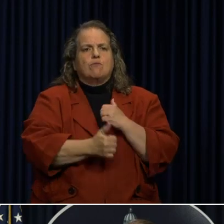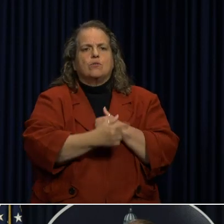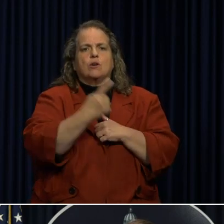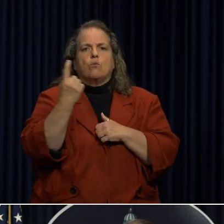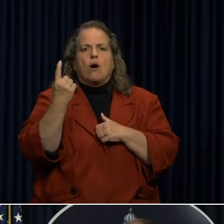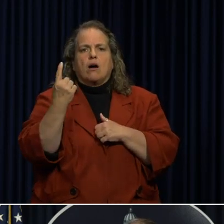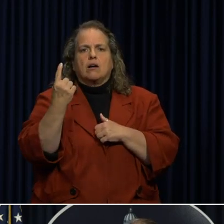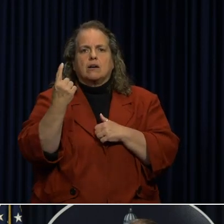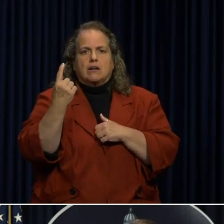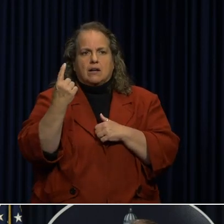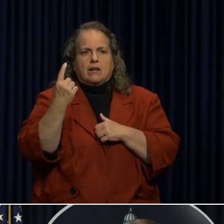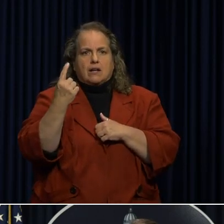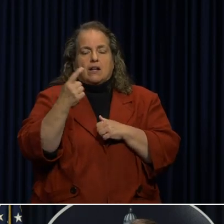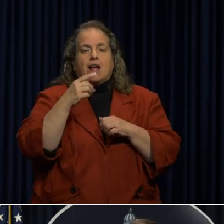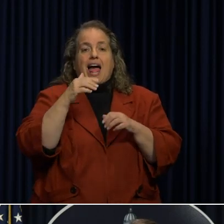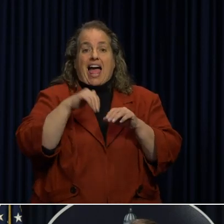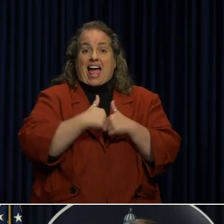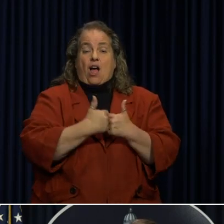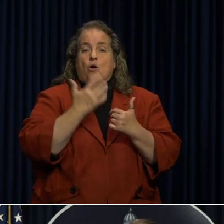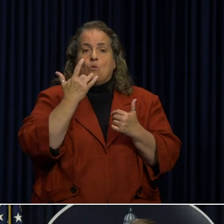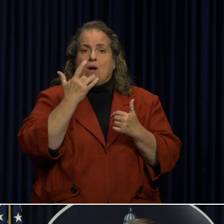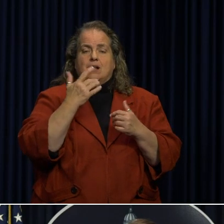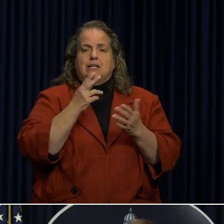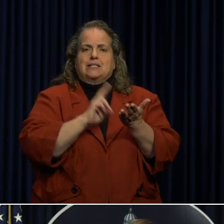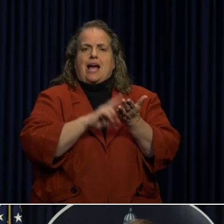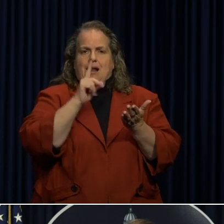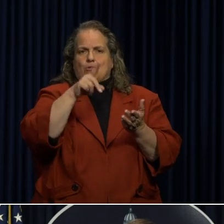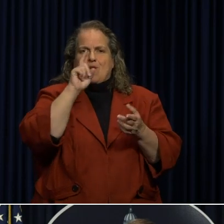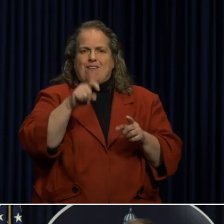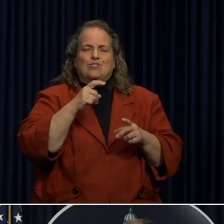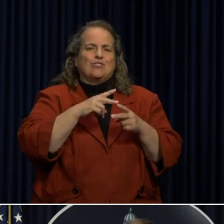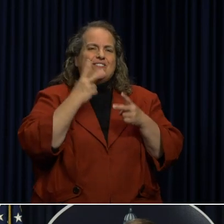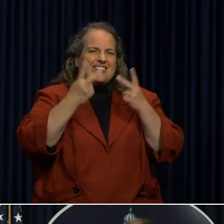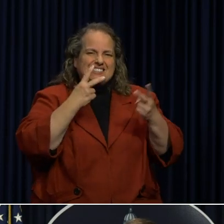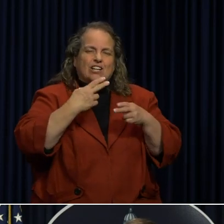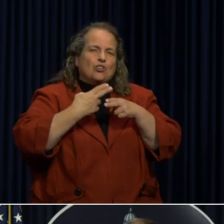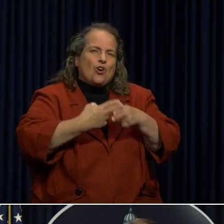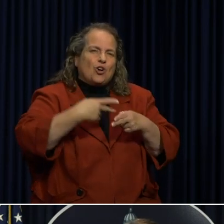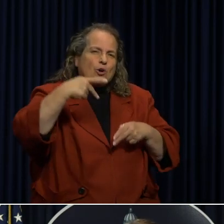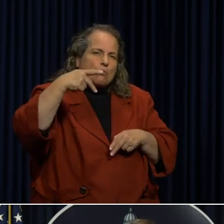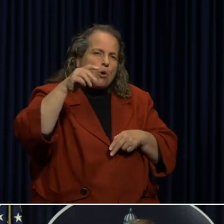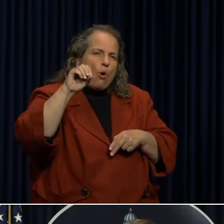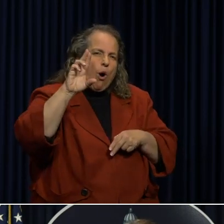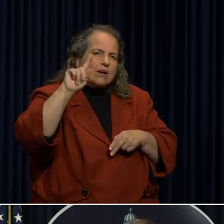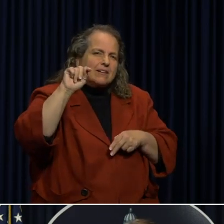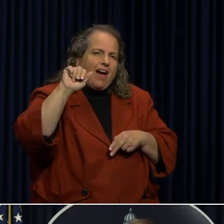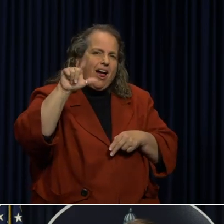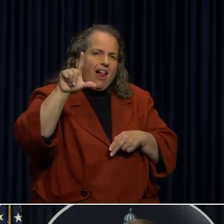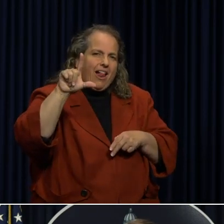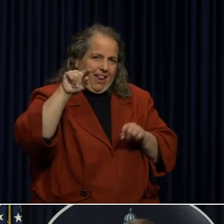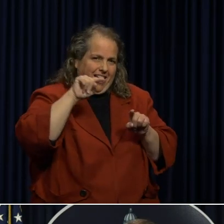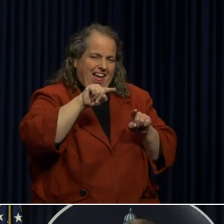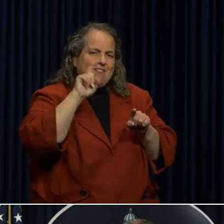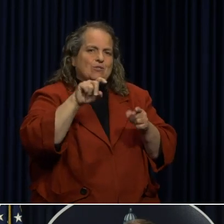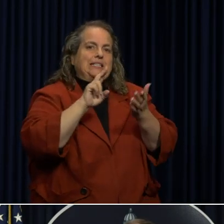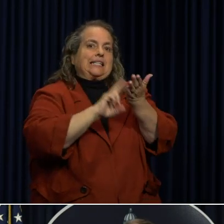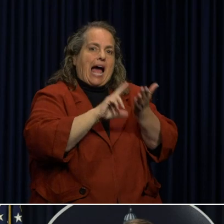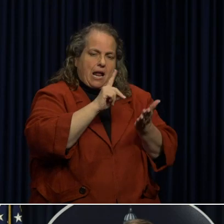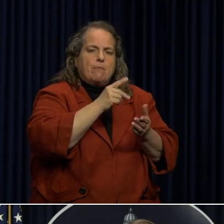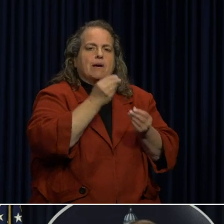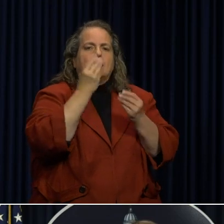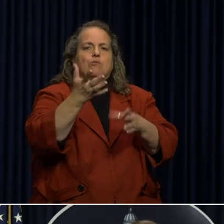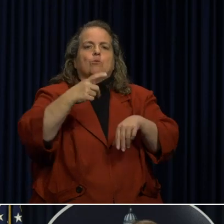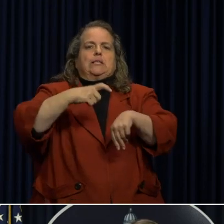because of the way the sign up go, need to visit the portal to sign up, and it gives you a time, so you don't just sit